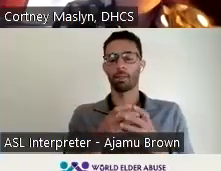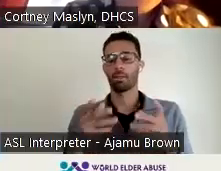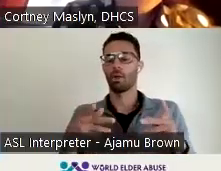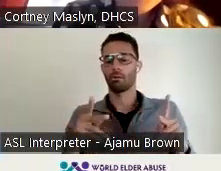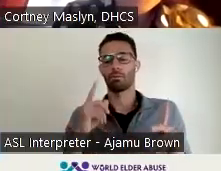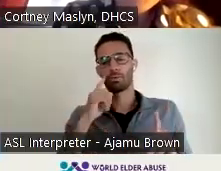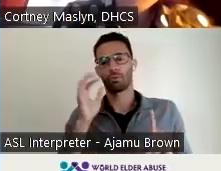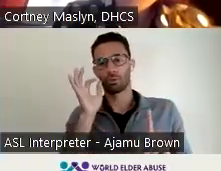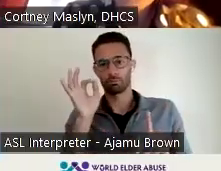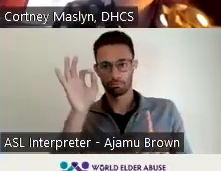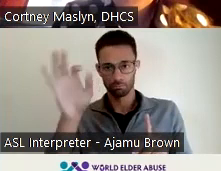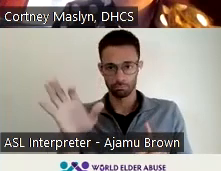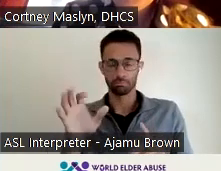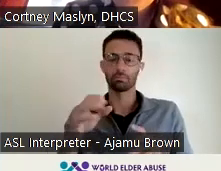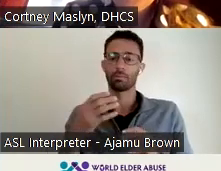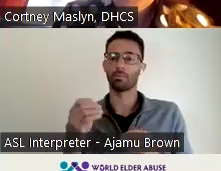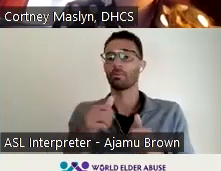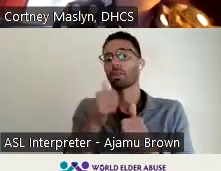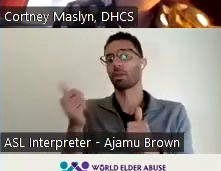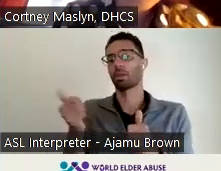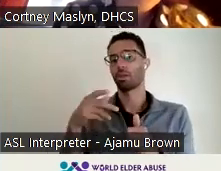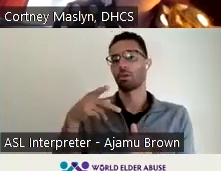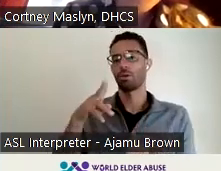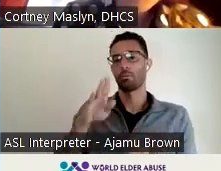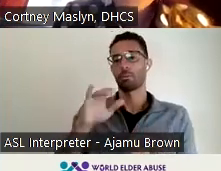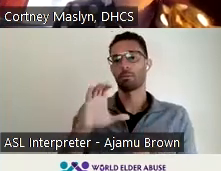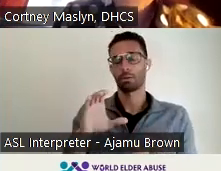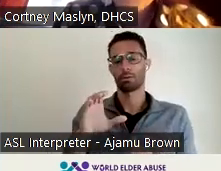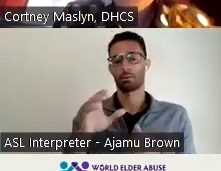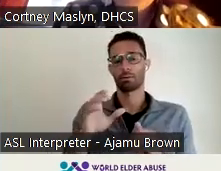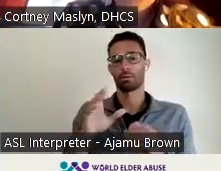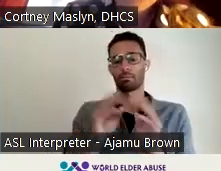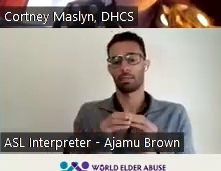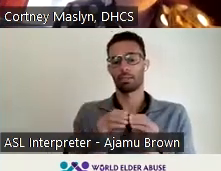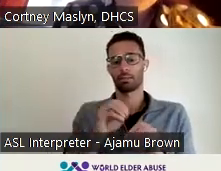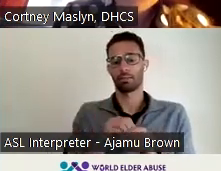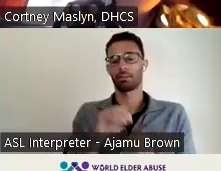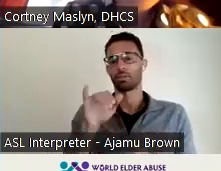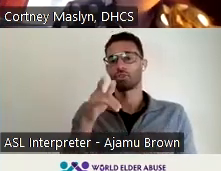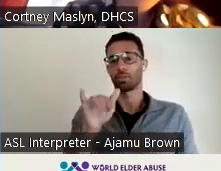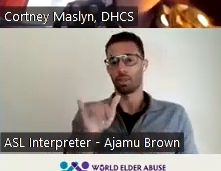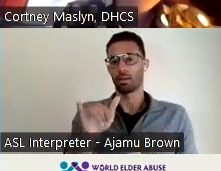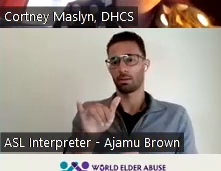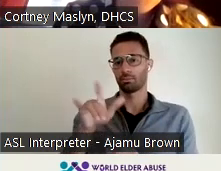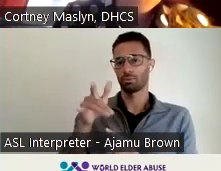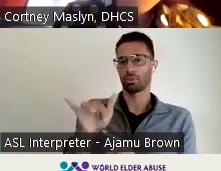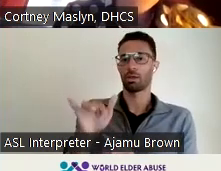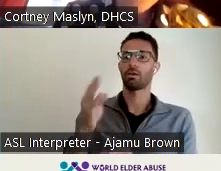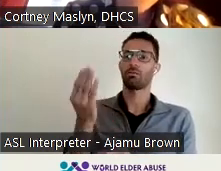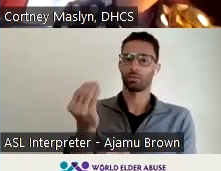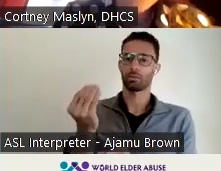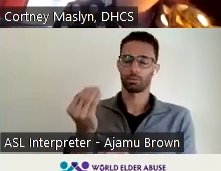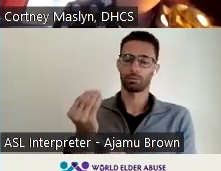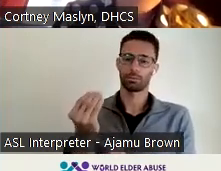another public meeting in July on the 14th of July. So more information to come on that.